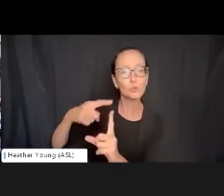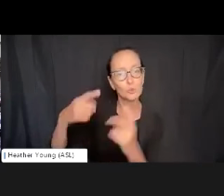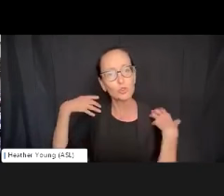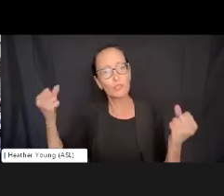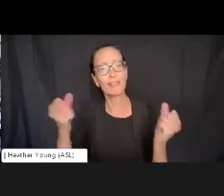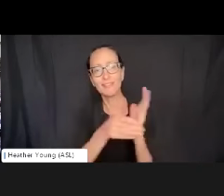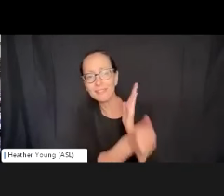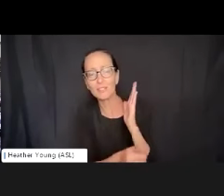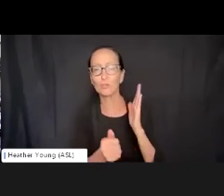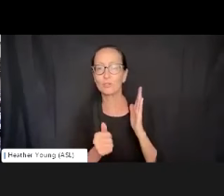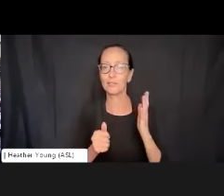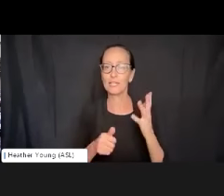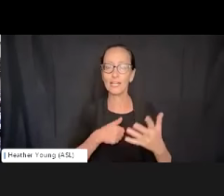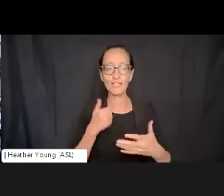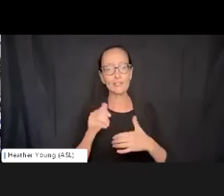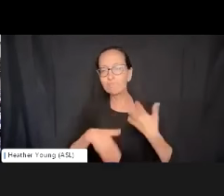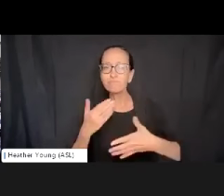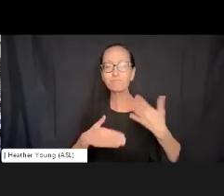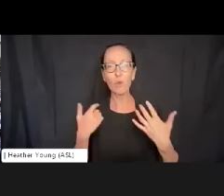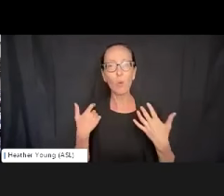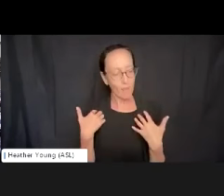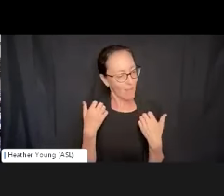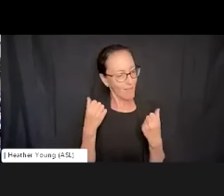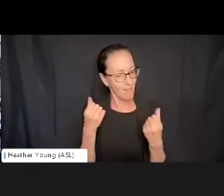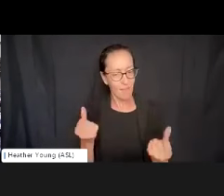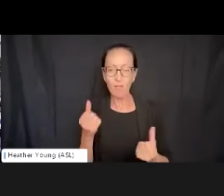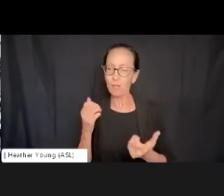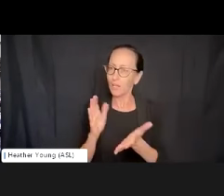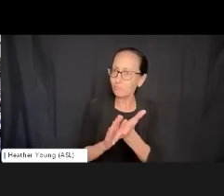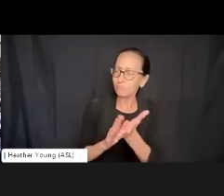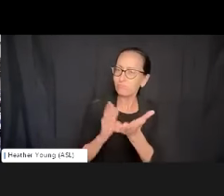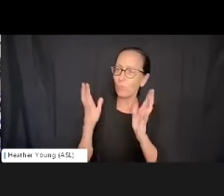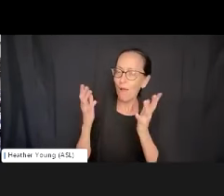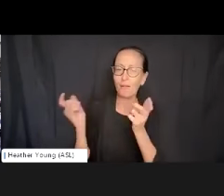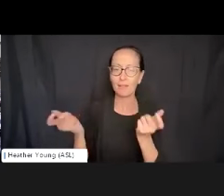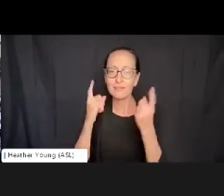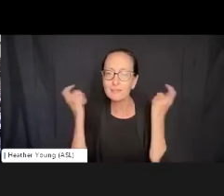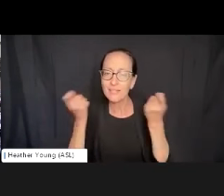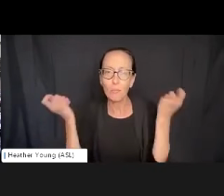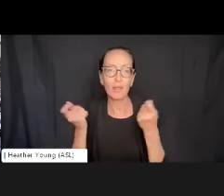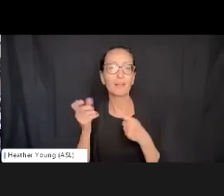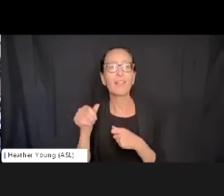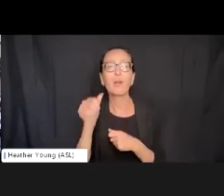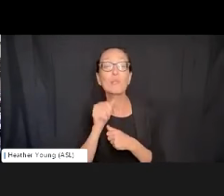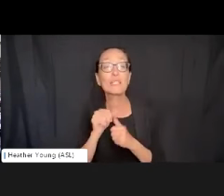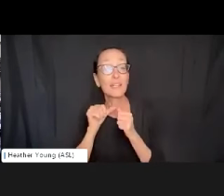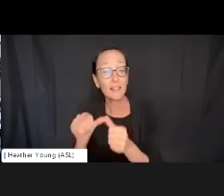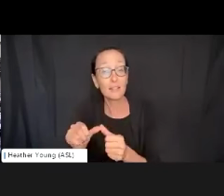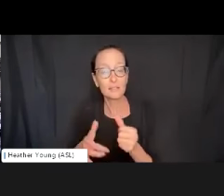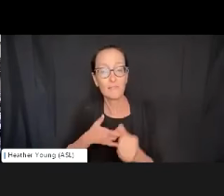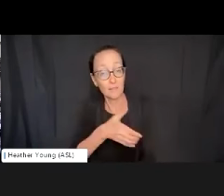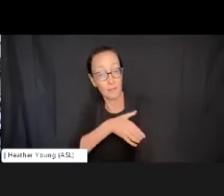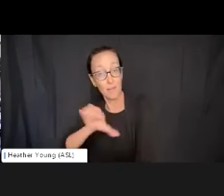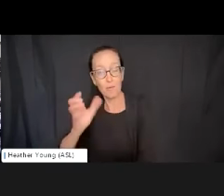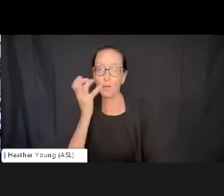we move with healing after mass violence incidents. So resilience and healing and empowerment are all